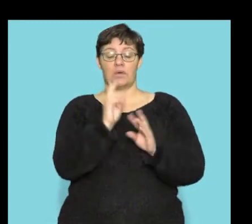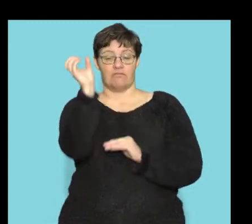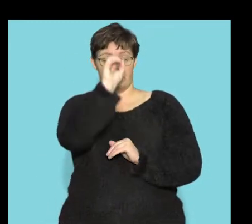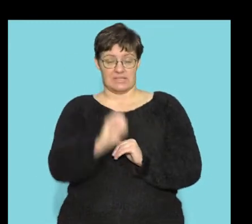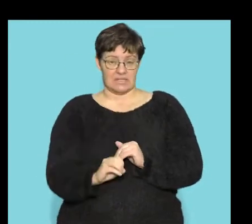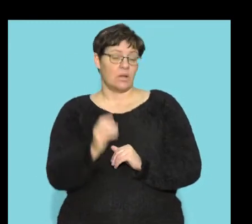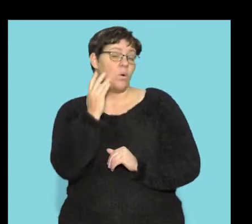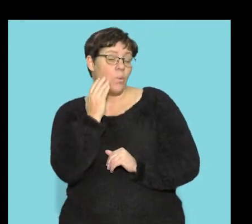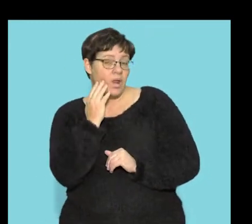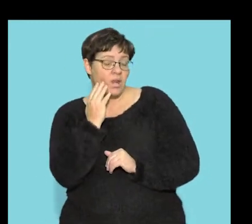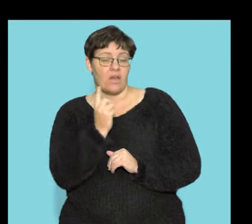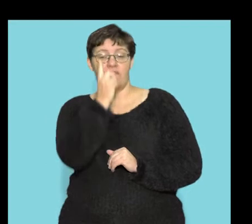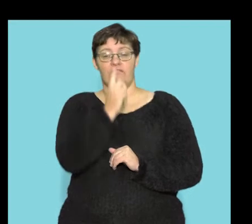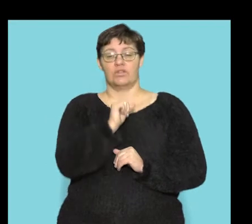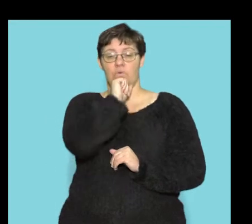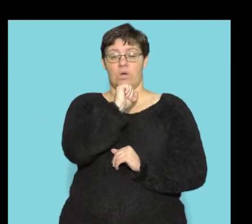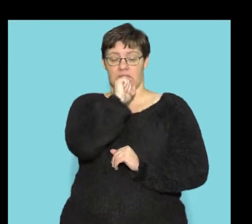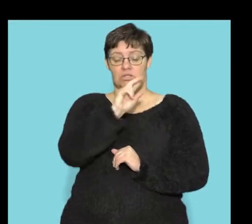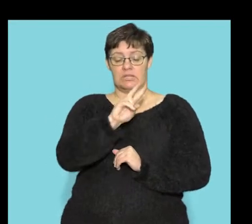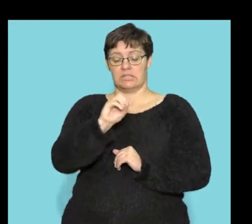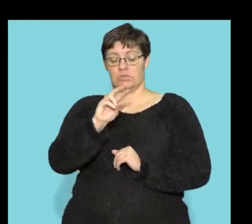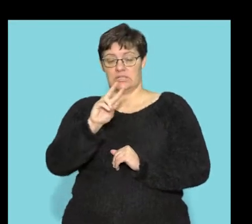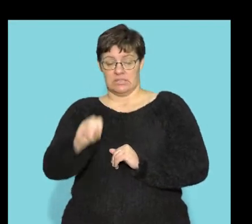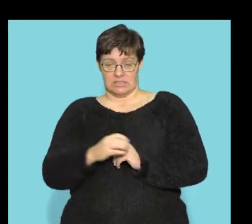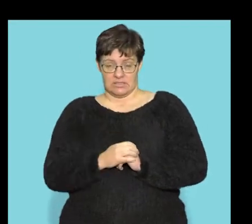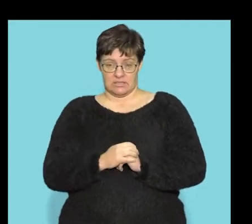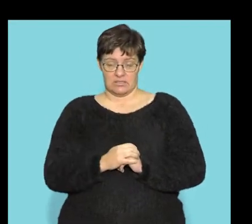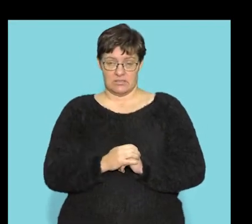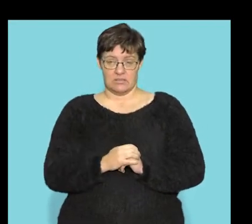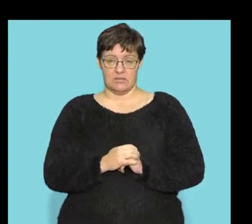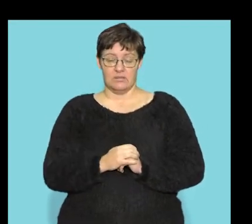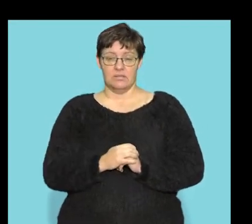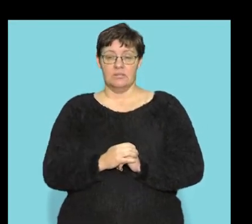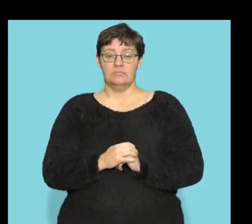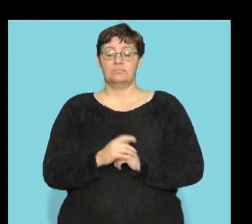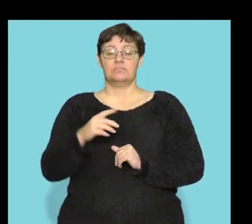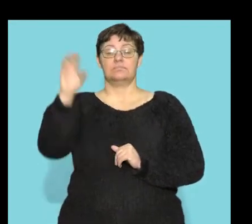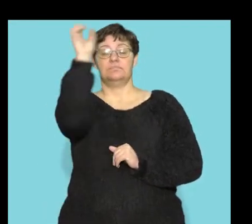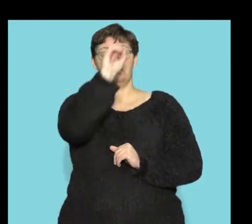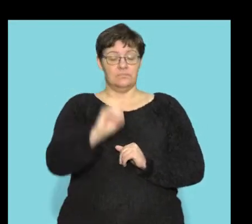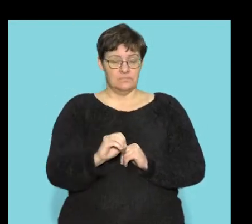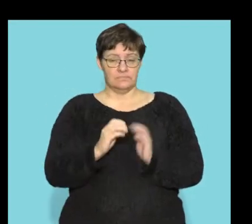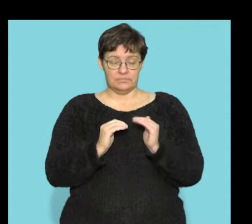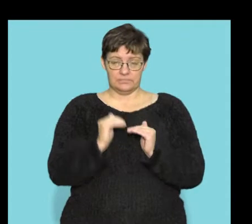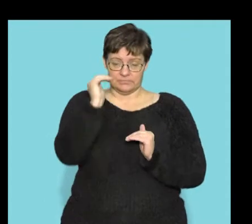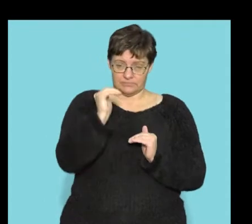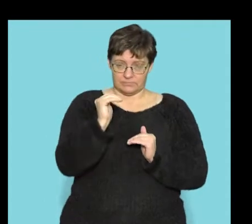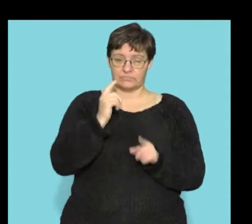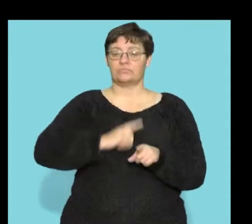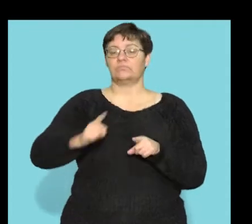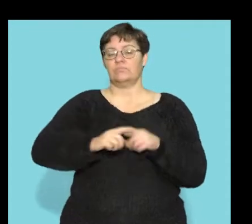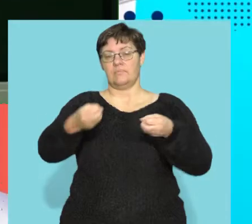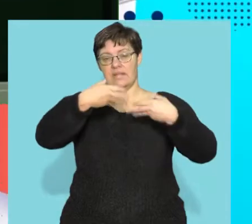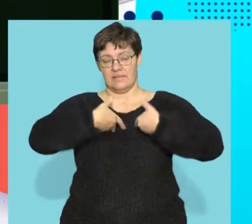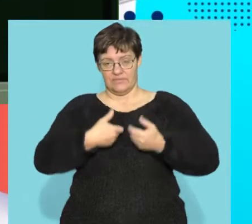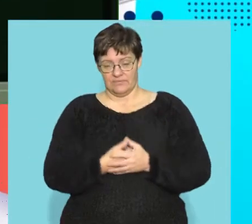12% on the 1st of August 2020. Right, this is when the percentage increase in rental is given to